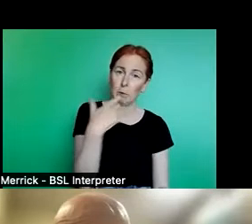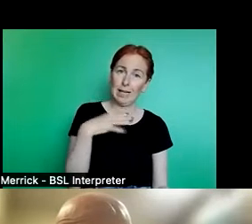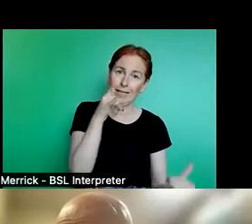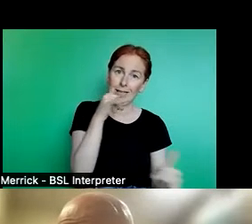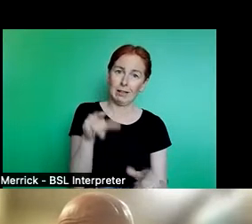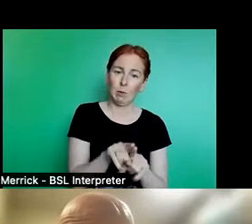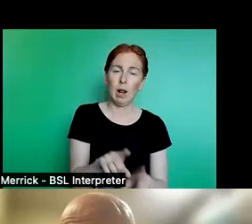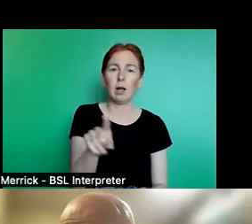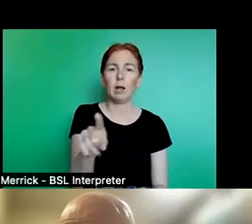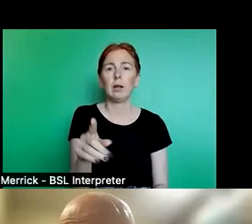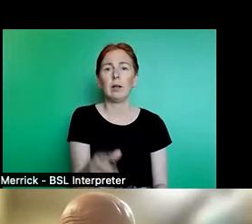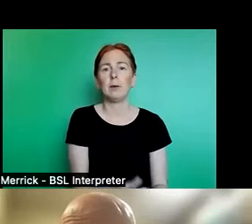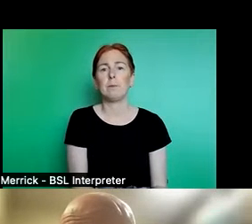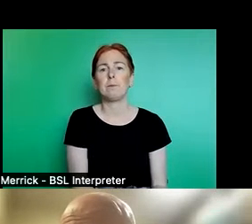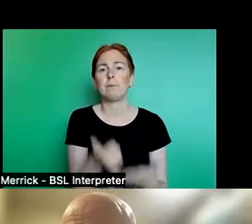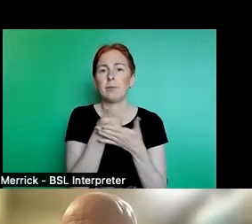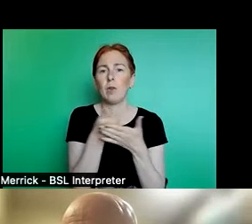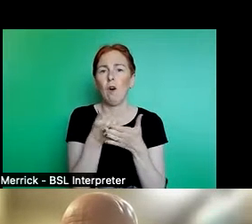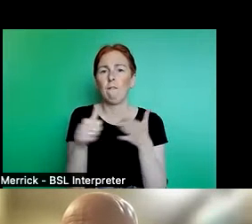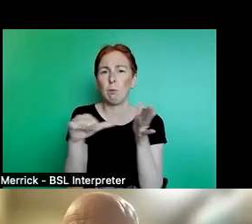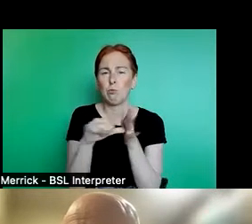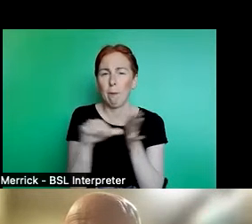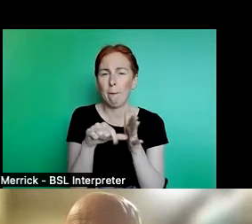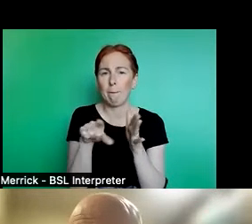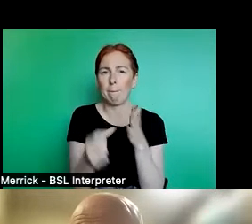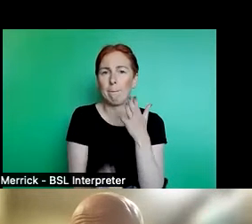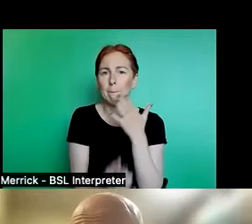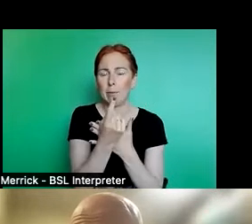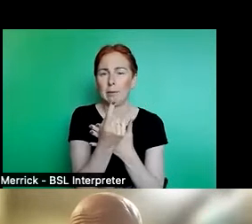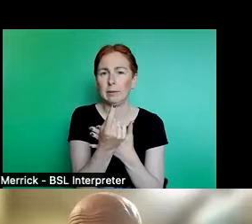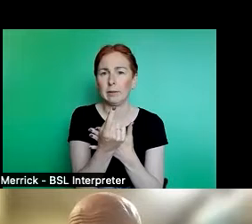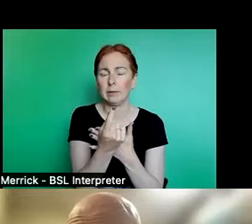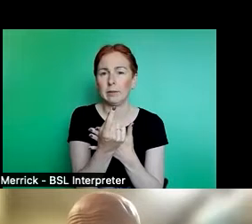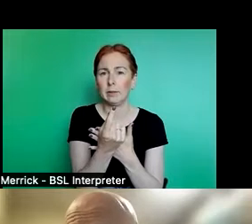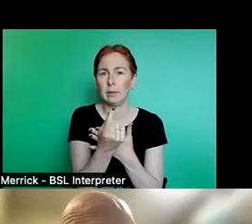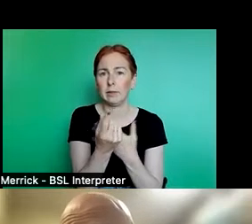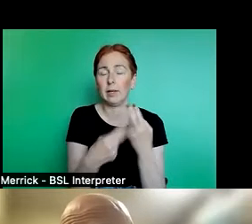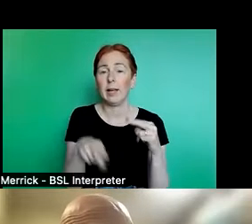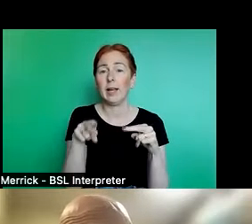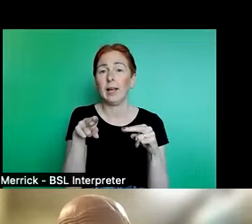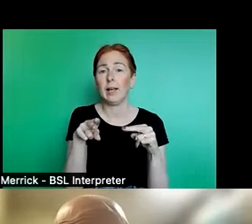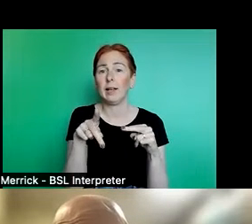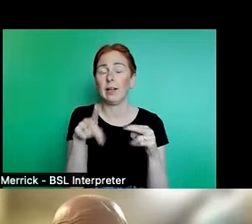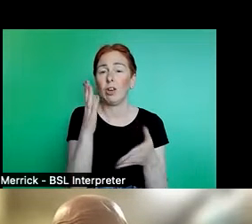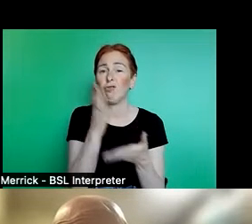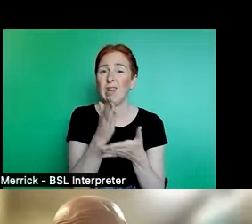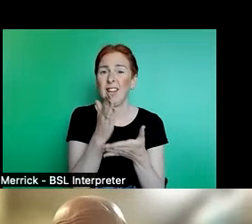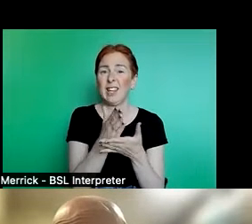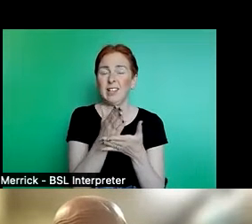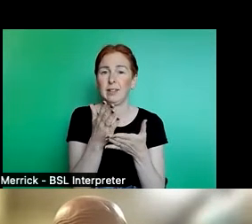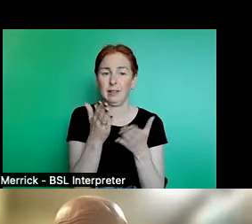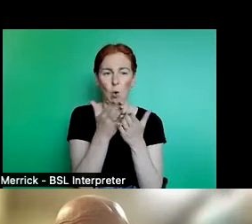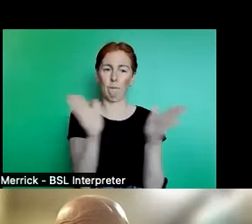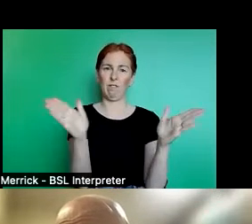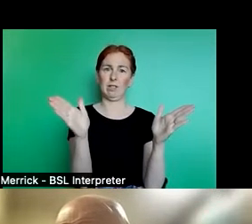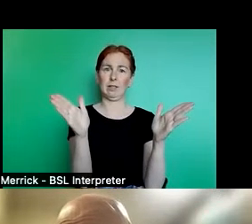a diagnostic issue in Usher because we've got a symptom that is so very obvious. And